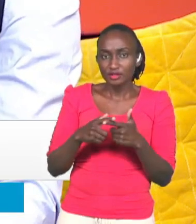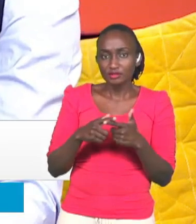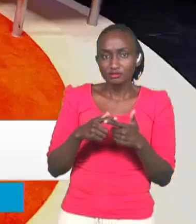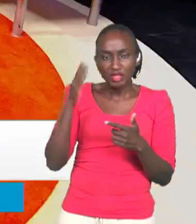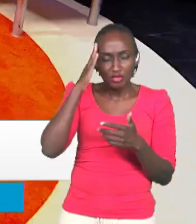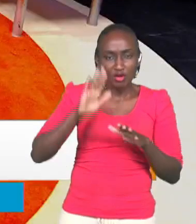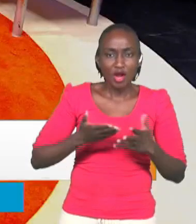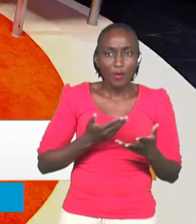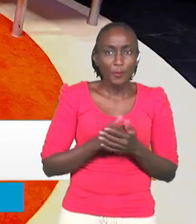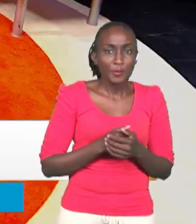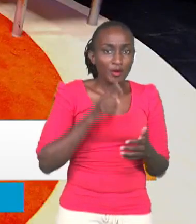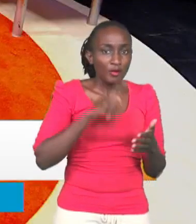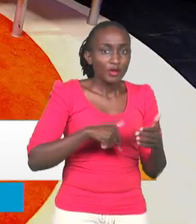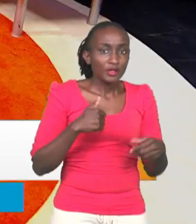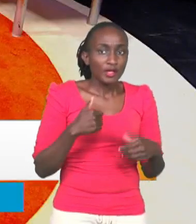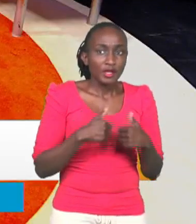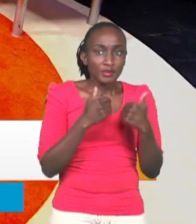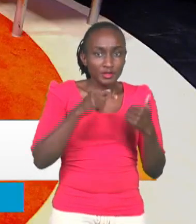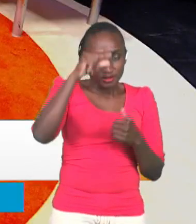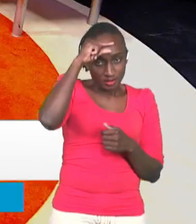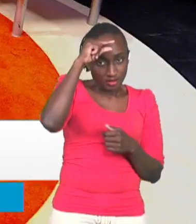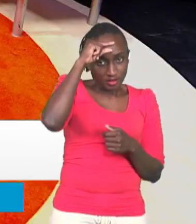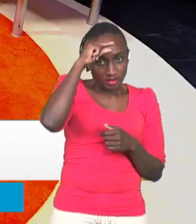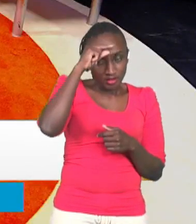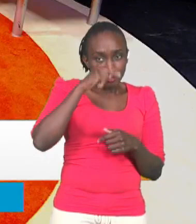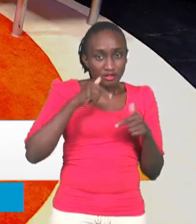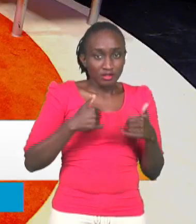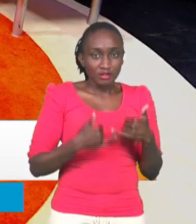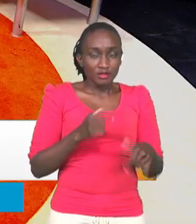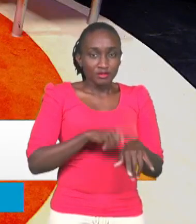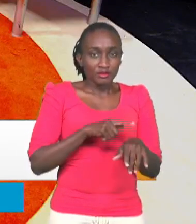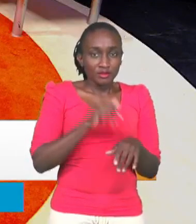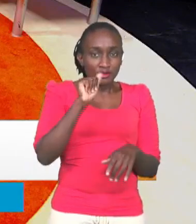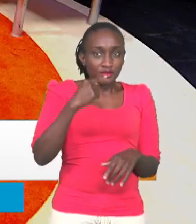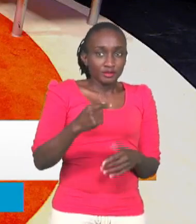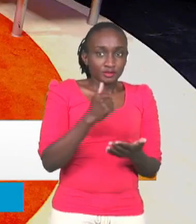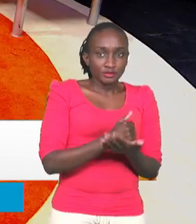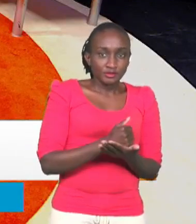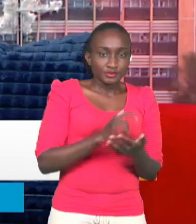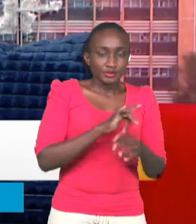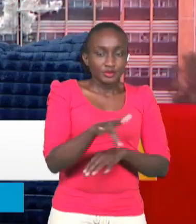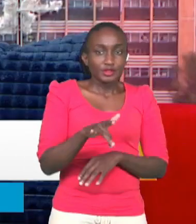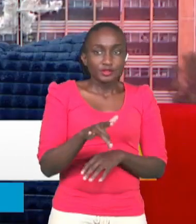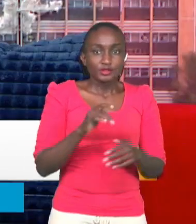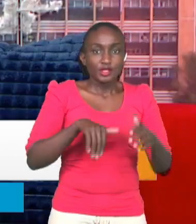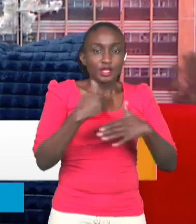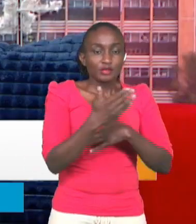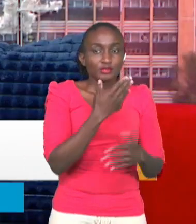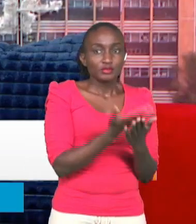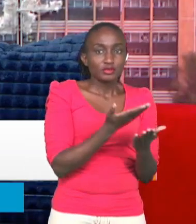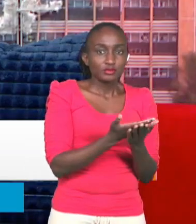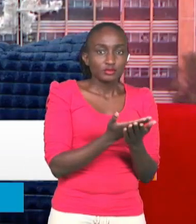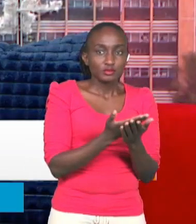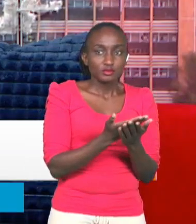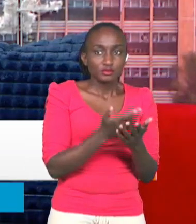What usually happens, the government, or let's say, for example, this time the Attorney General's office, they usually send out those proposals to what they